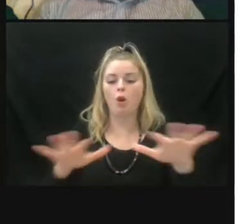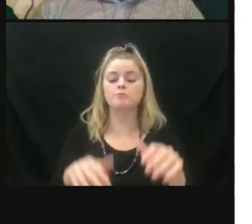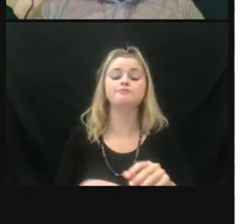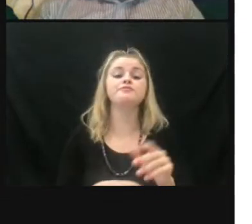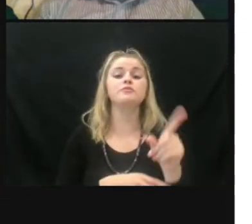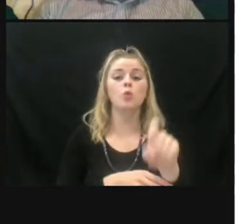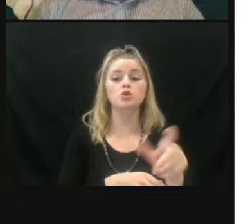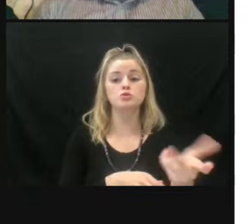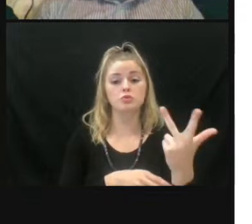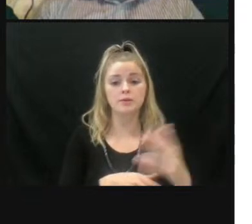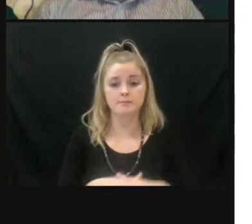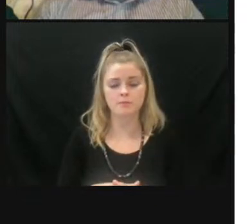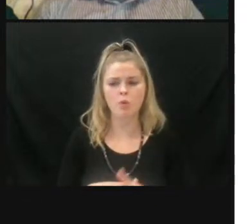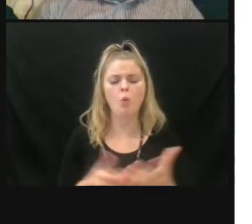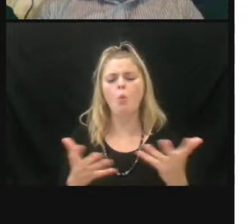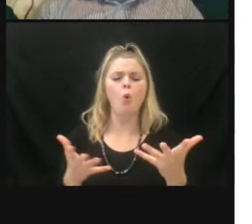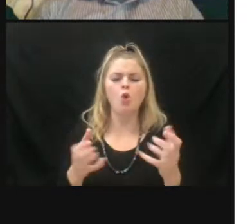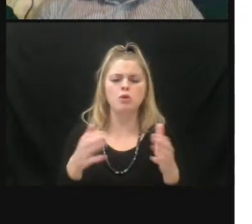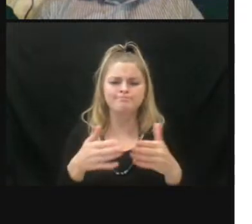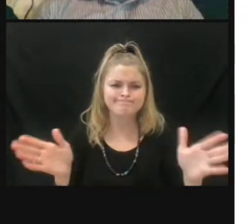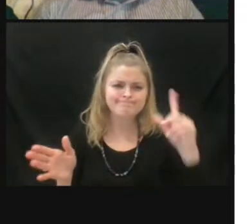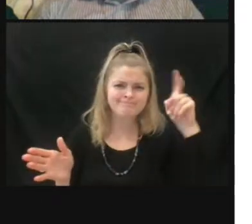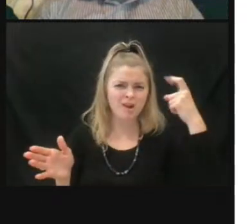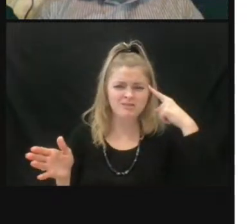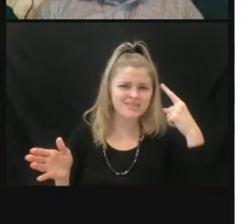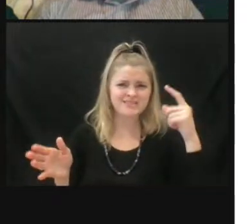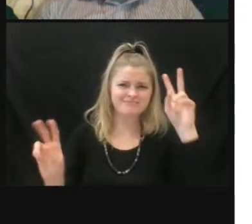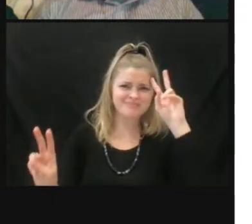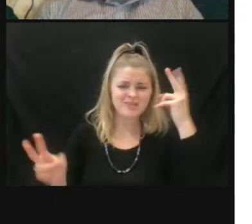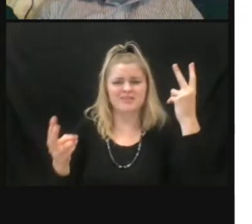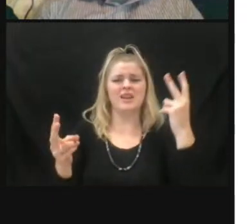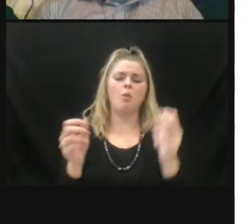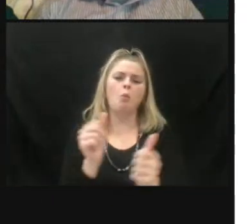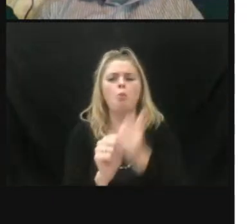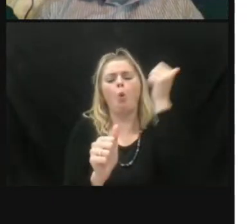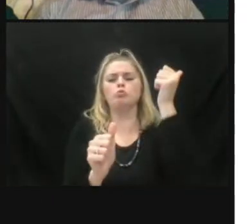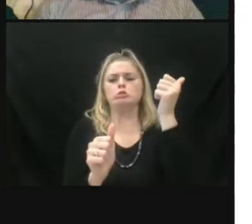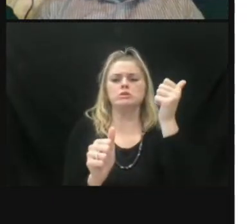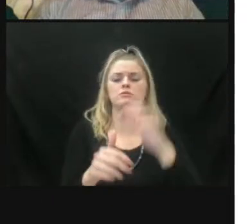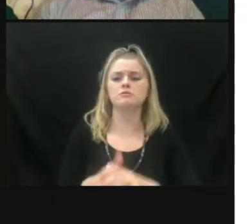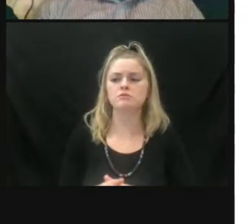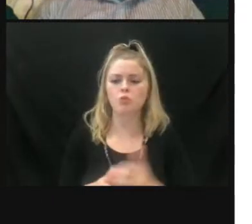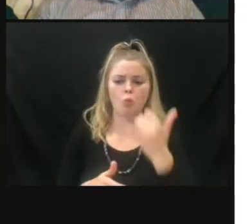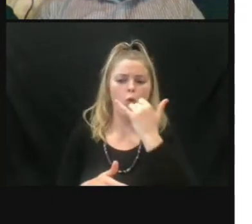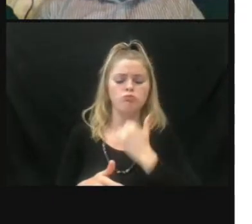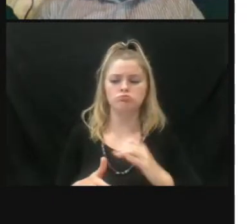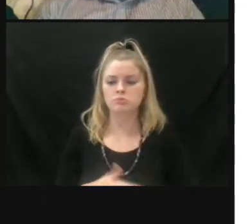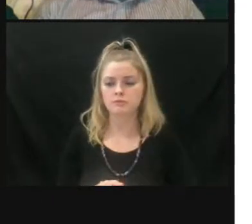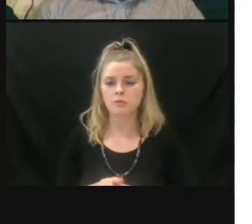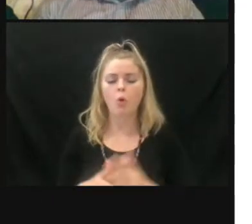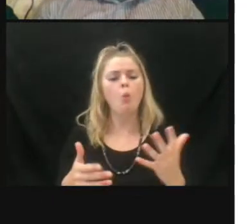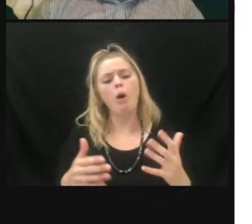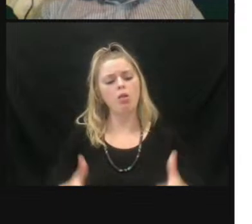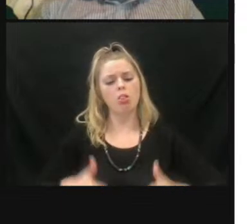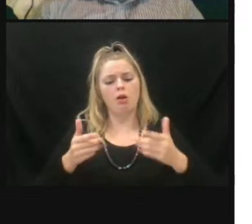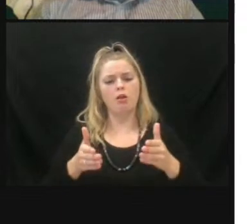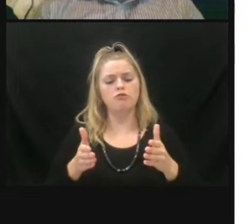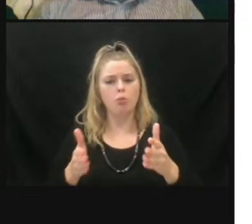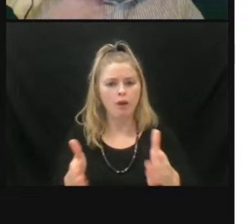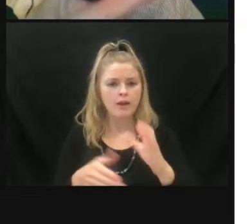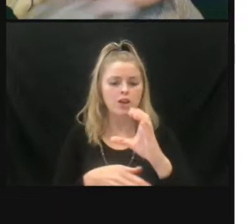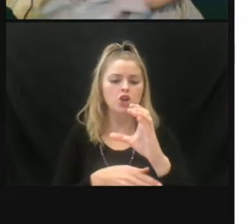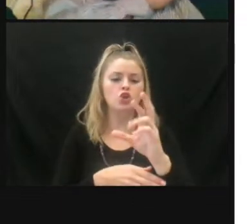what do you feel the public and the government misunderstands the most about you and your community? What life ways,